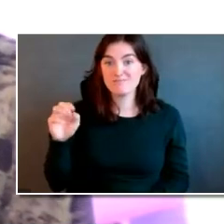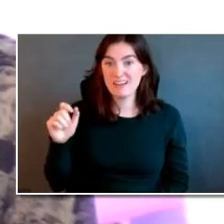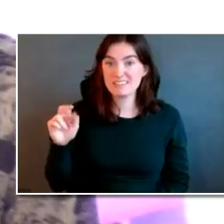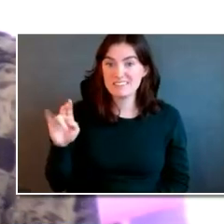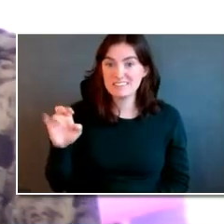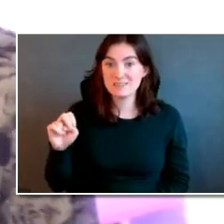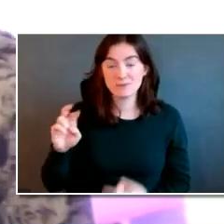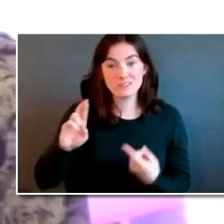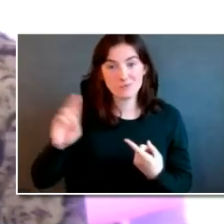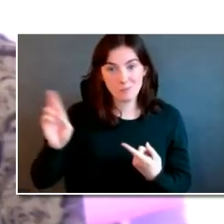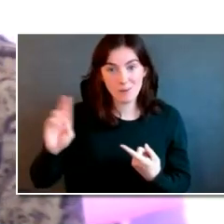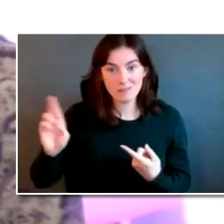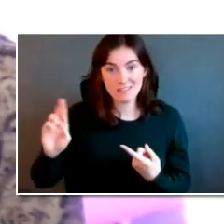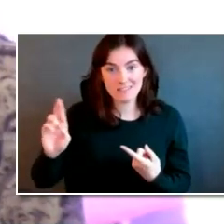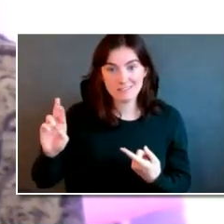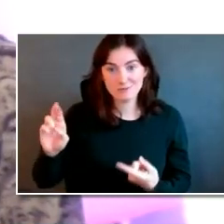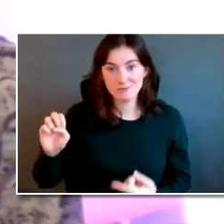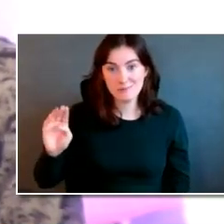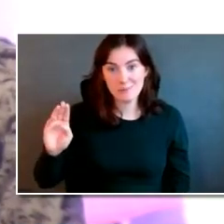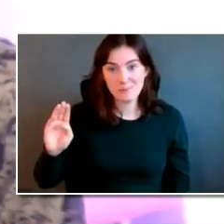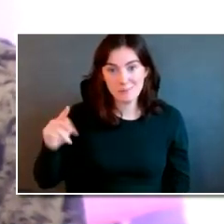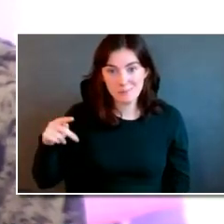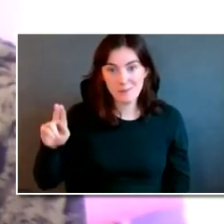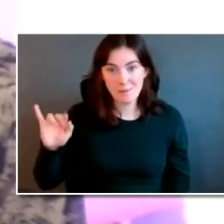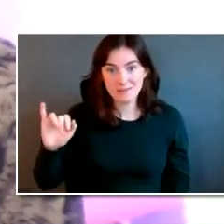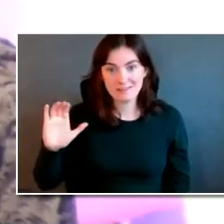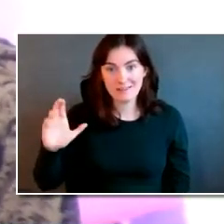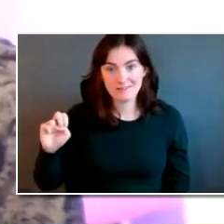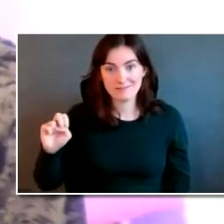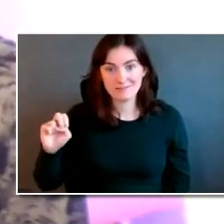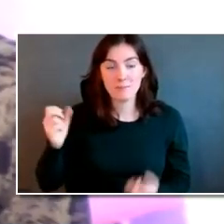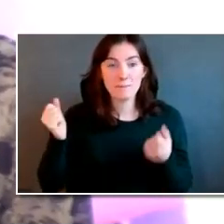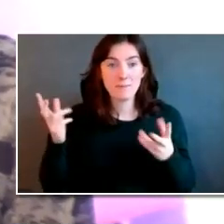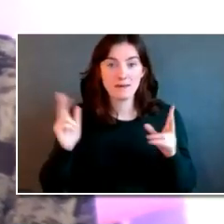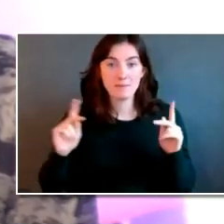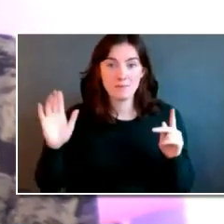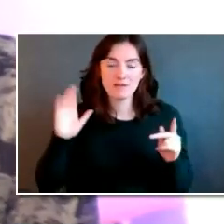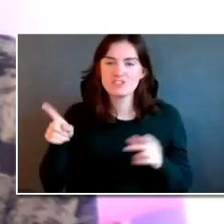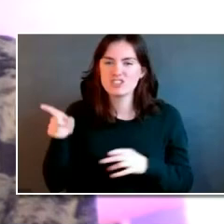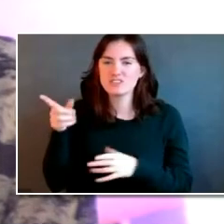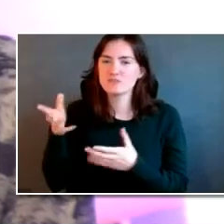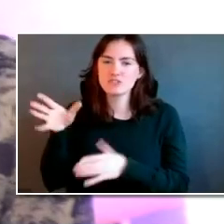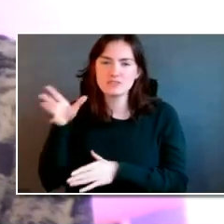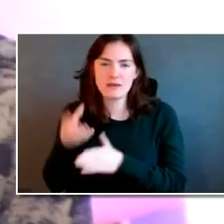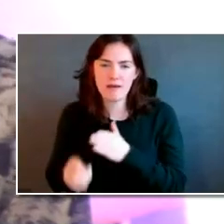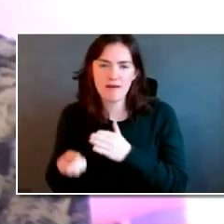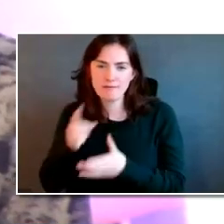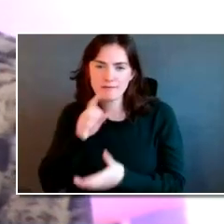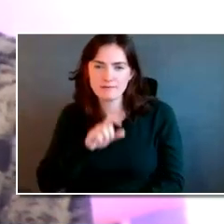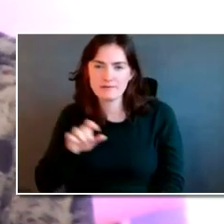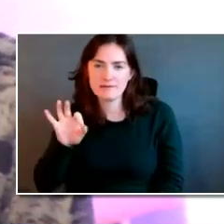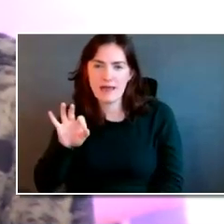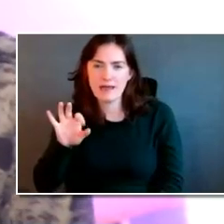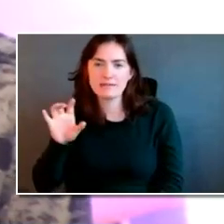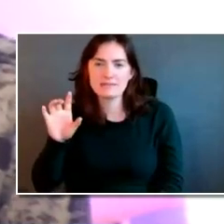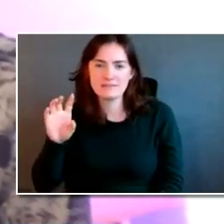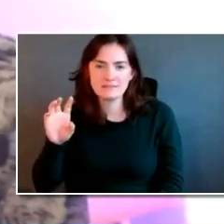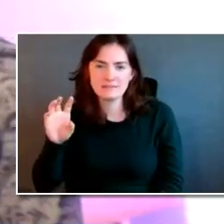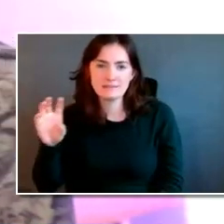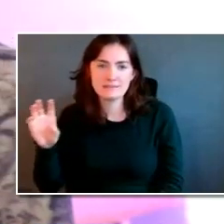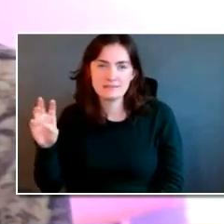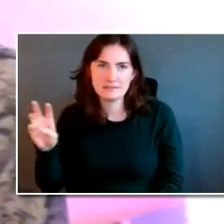and a lot of folks back then, she died at 96, October